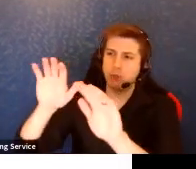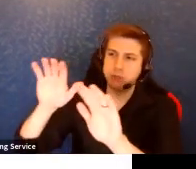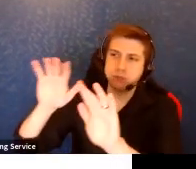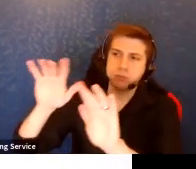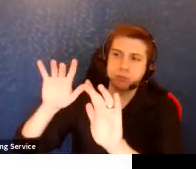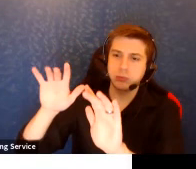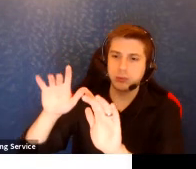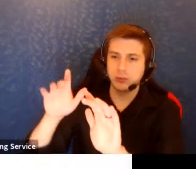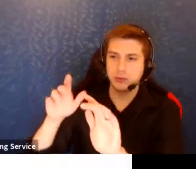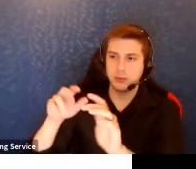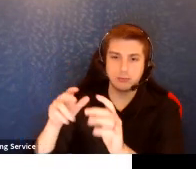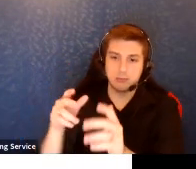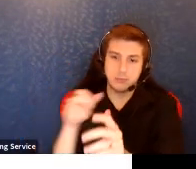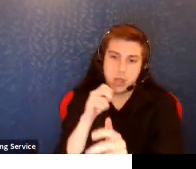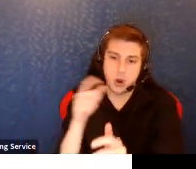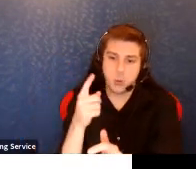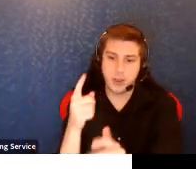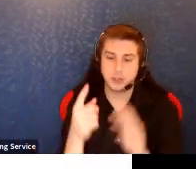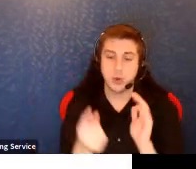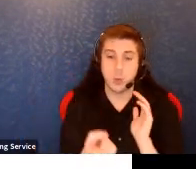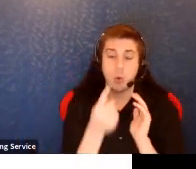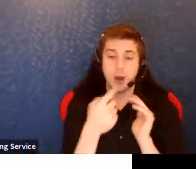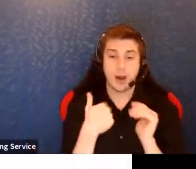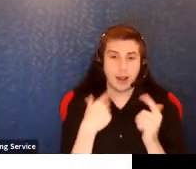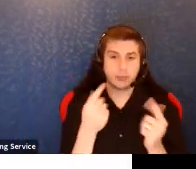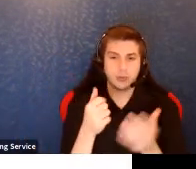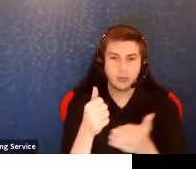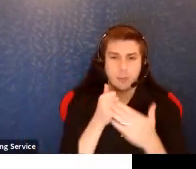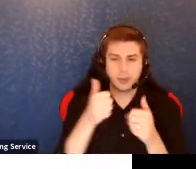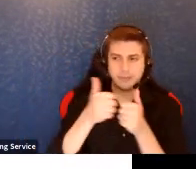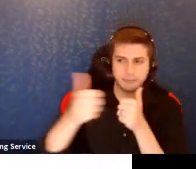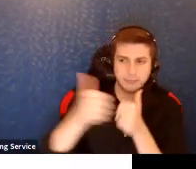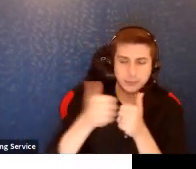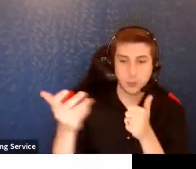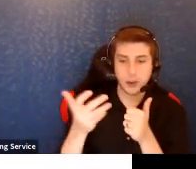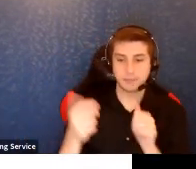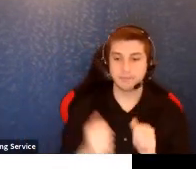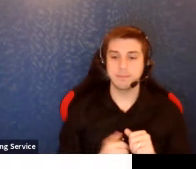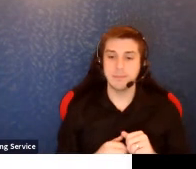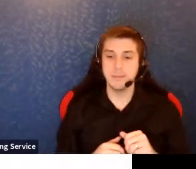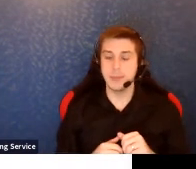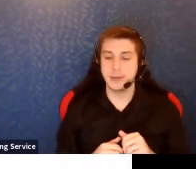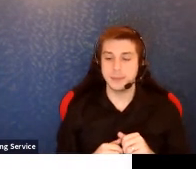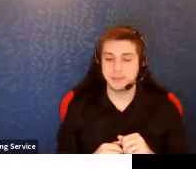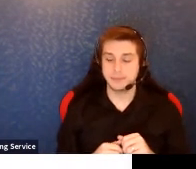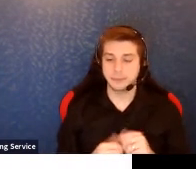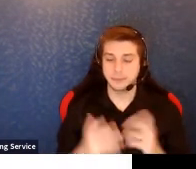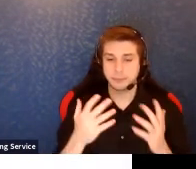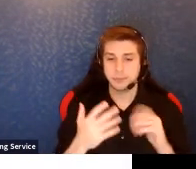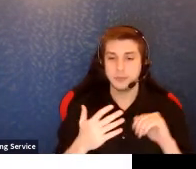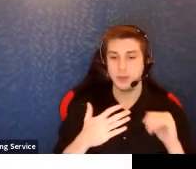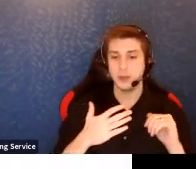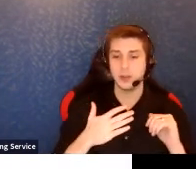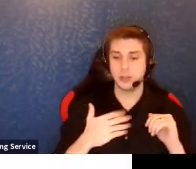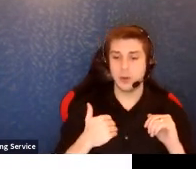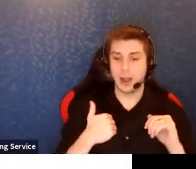one of the things that I would do for judging distance is I judge distance based off how far my two navigational